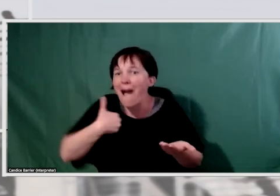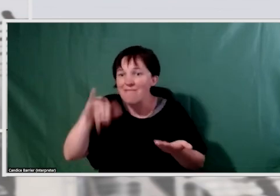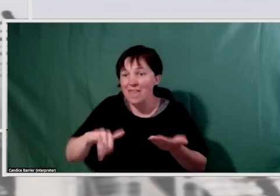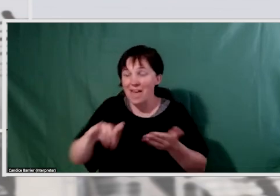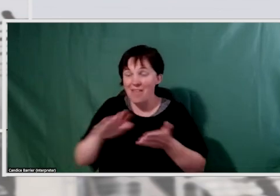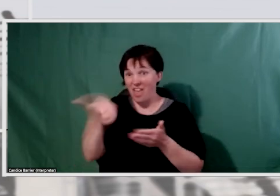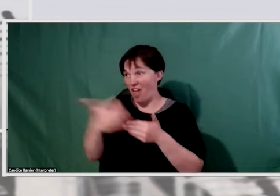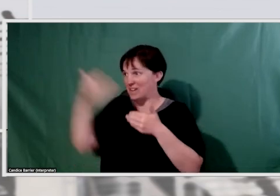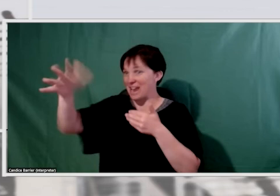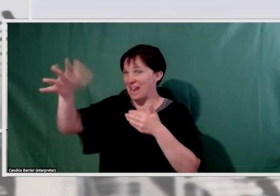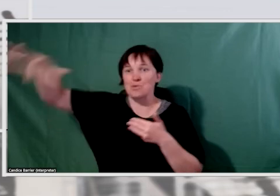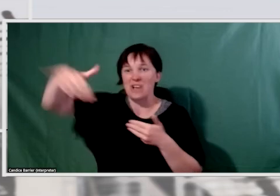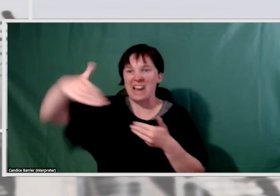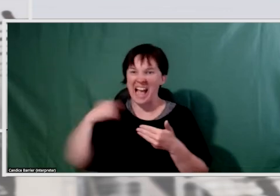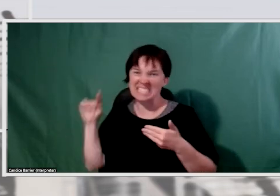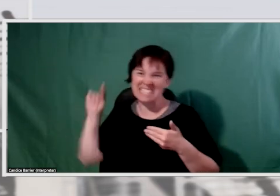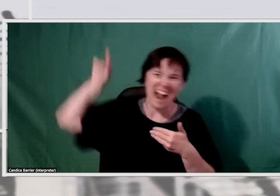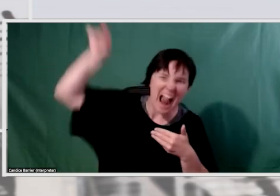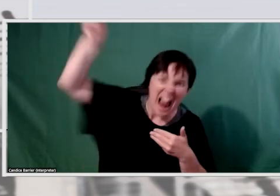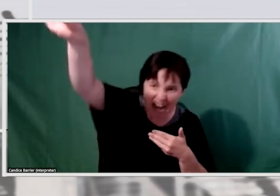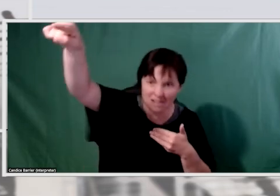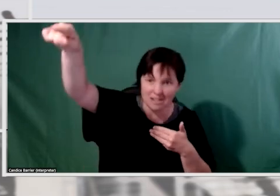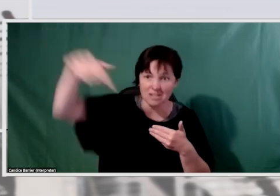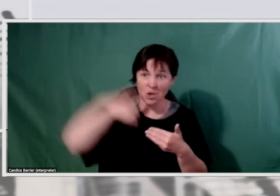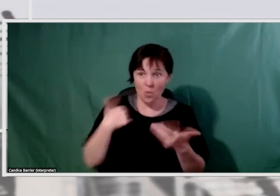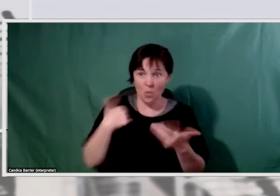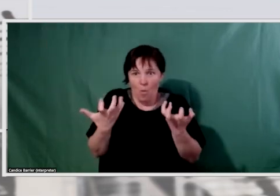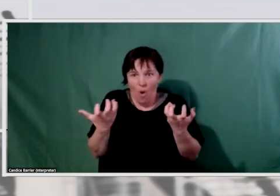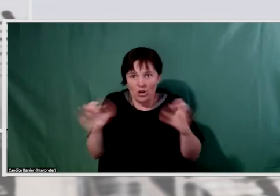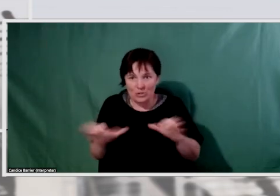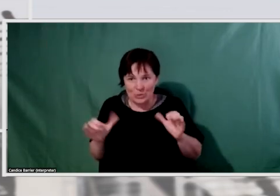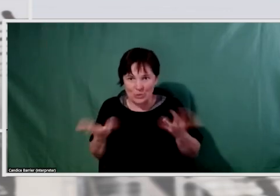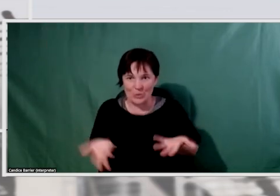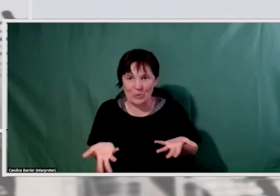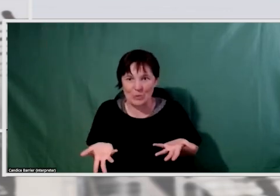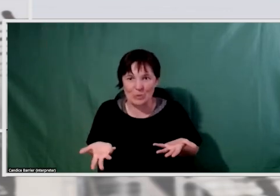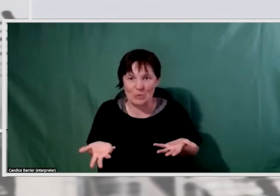have, in place?